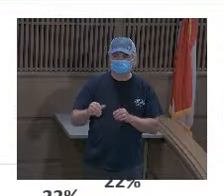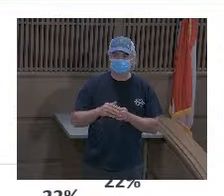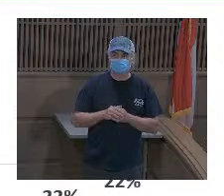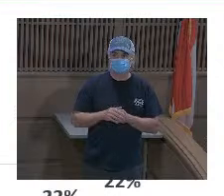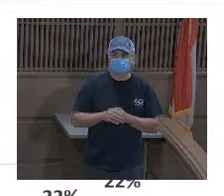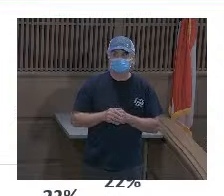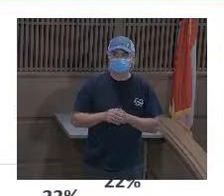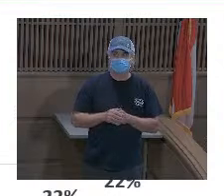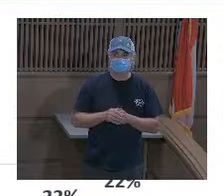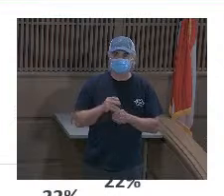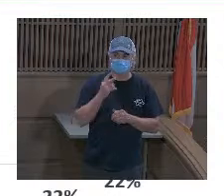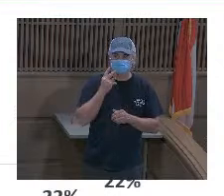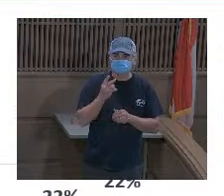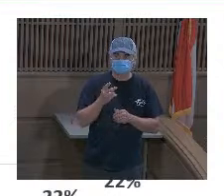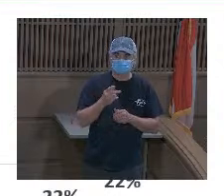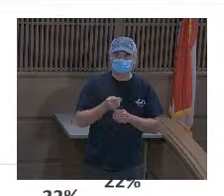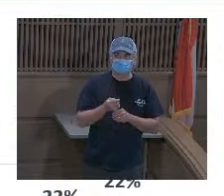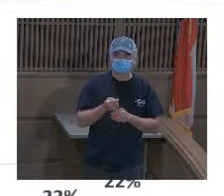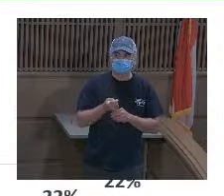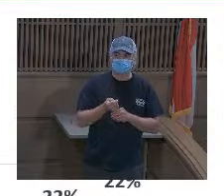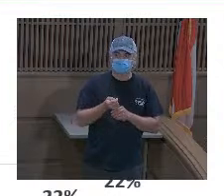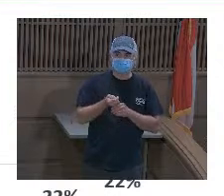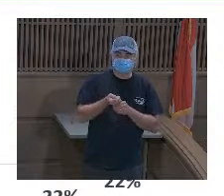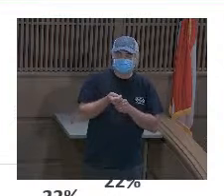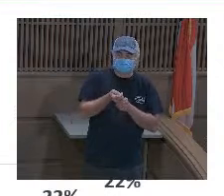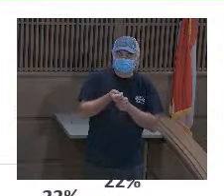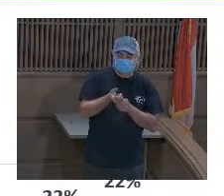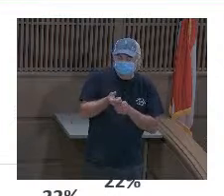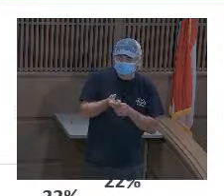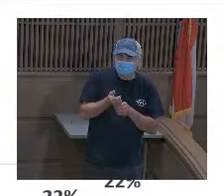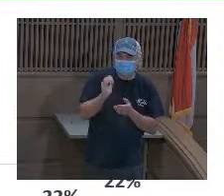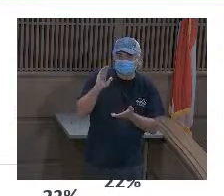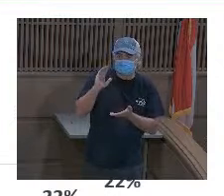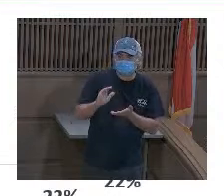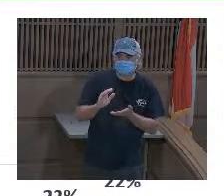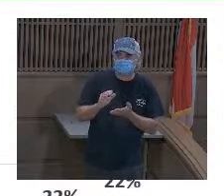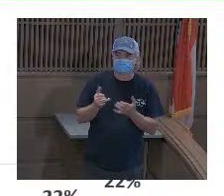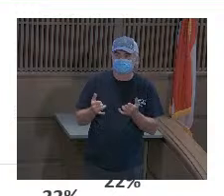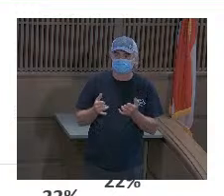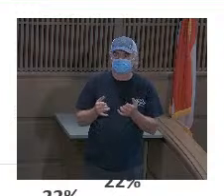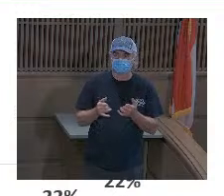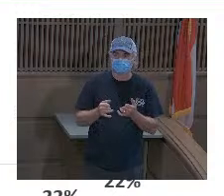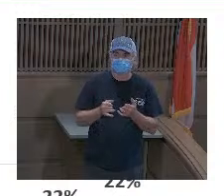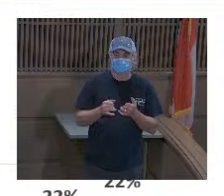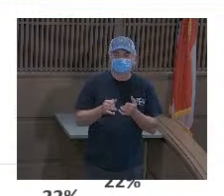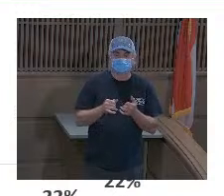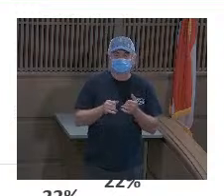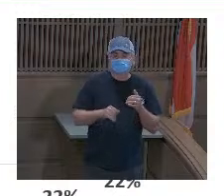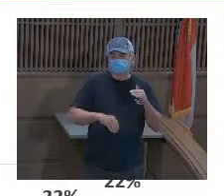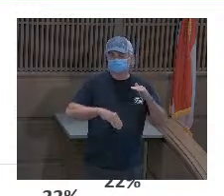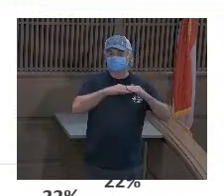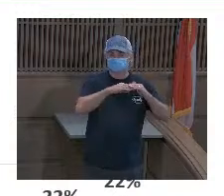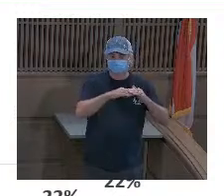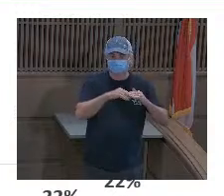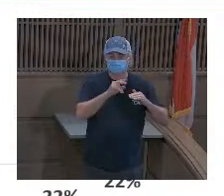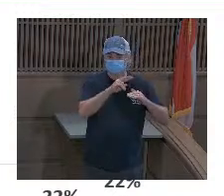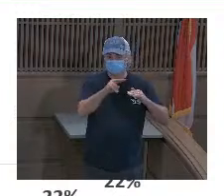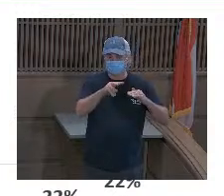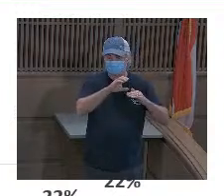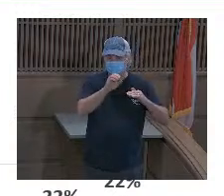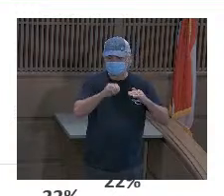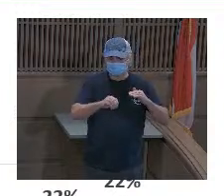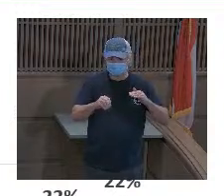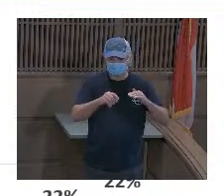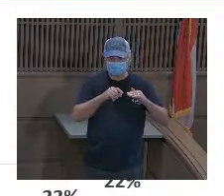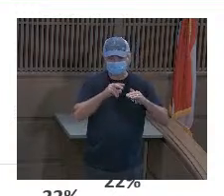a decrease, not a substantial decrease, but there again, we see it falling from 22% to 19%.